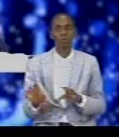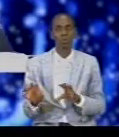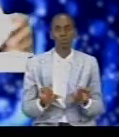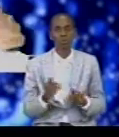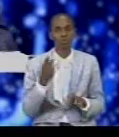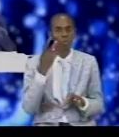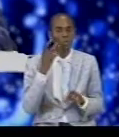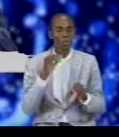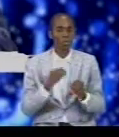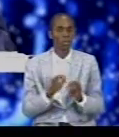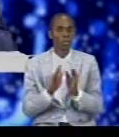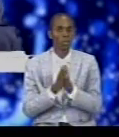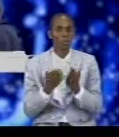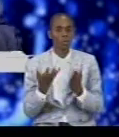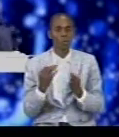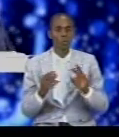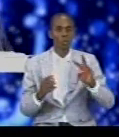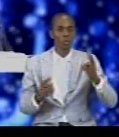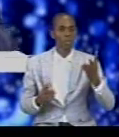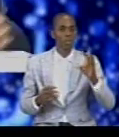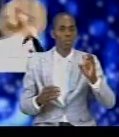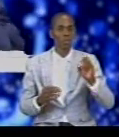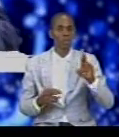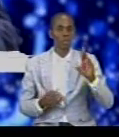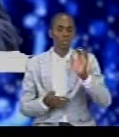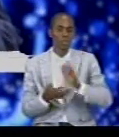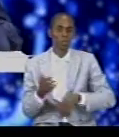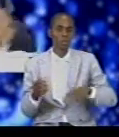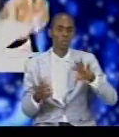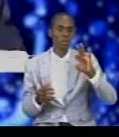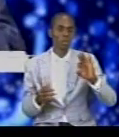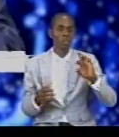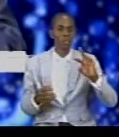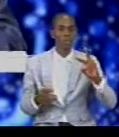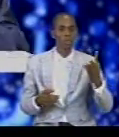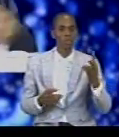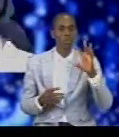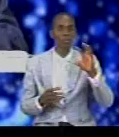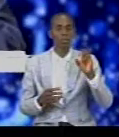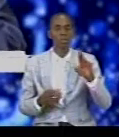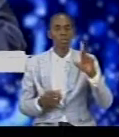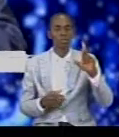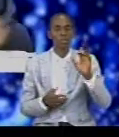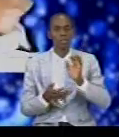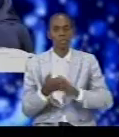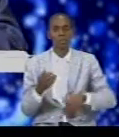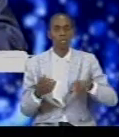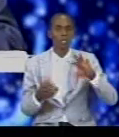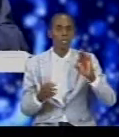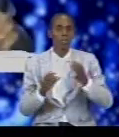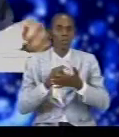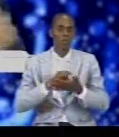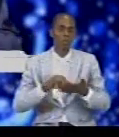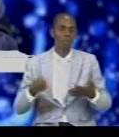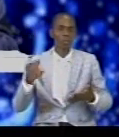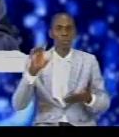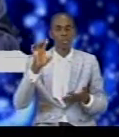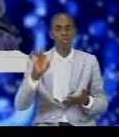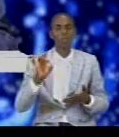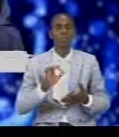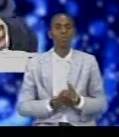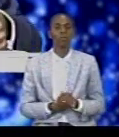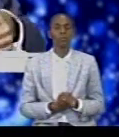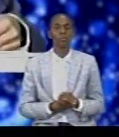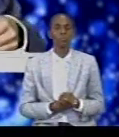2 Corinthians chapter 9, I read in verse 8 there. 2 Corinthians chapter 9, in verse 8,